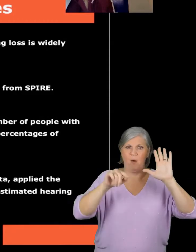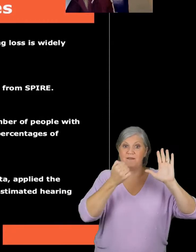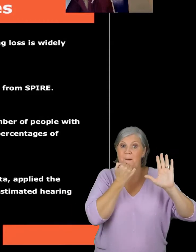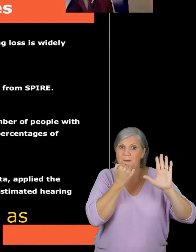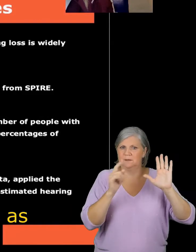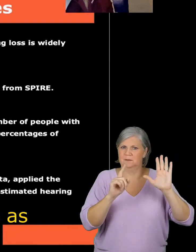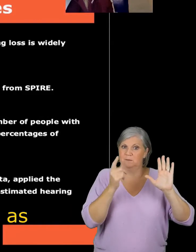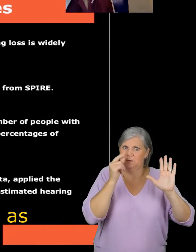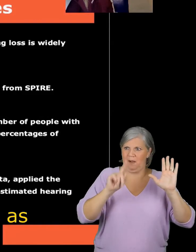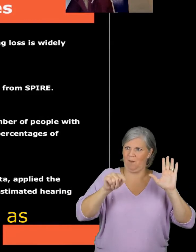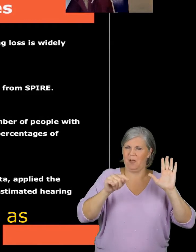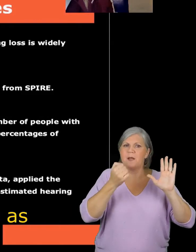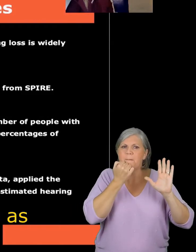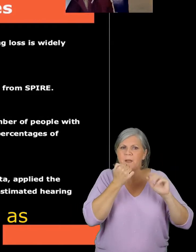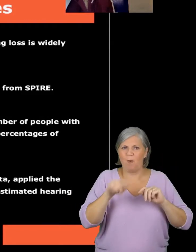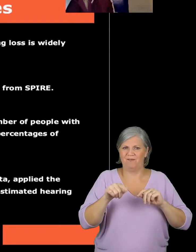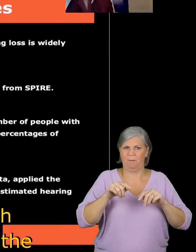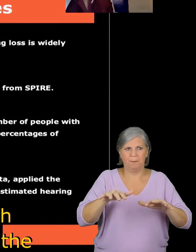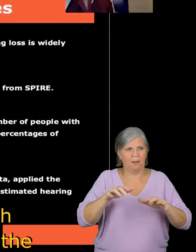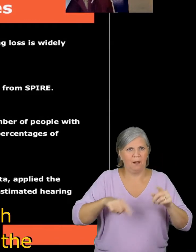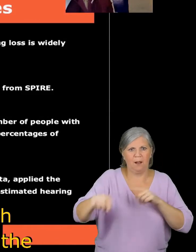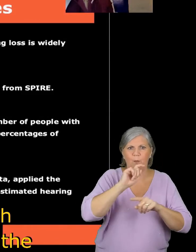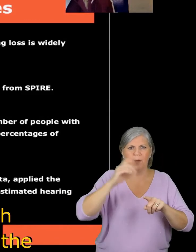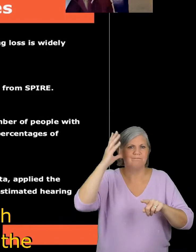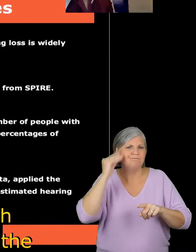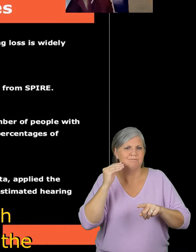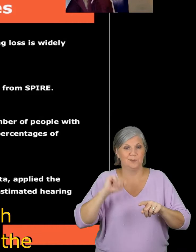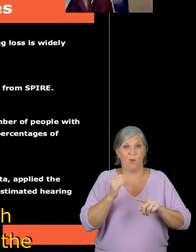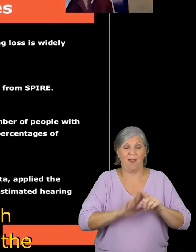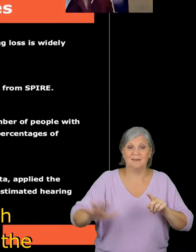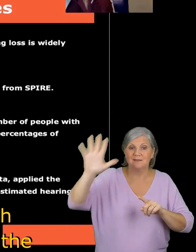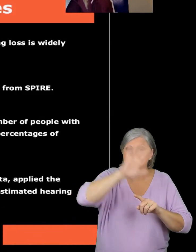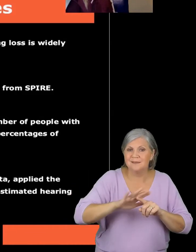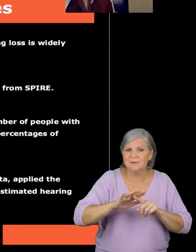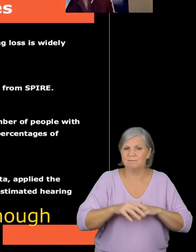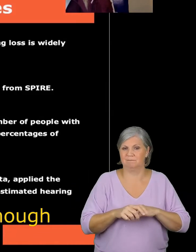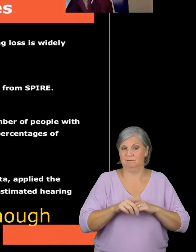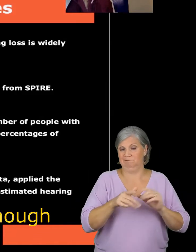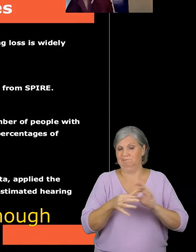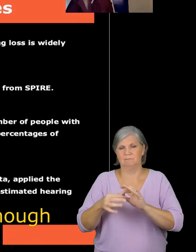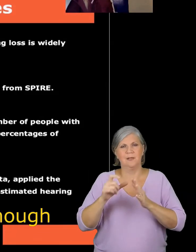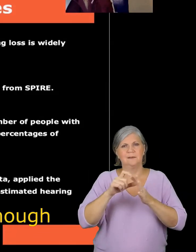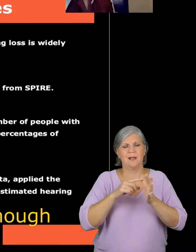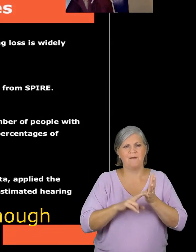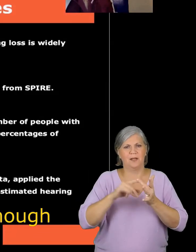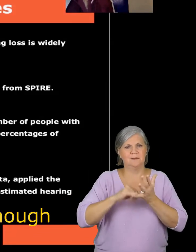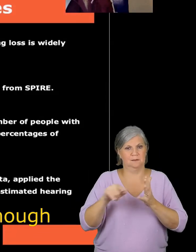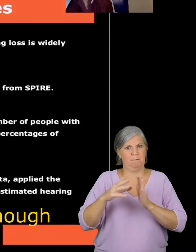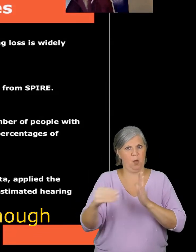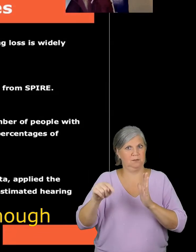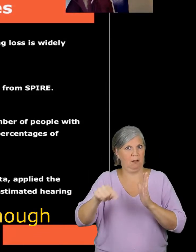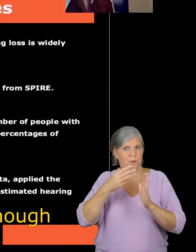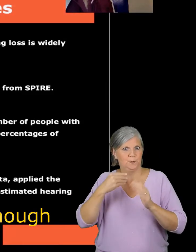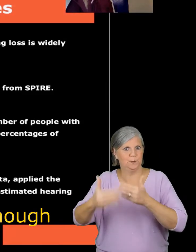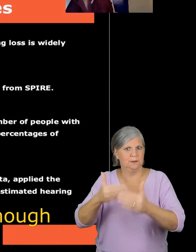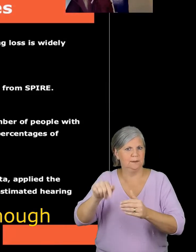accurate a picture of the numbers as possible, the number of people with hearing loss in Scotland, the Davis model was used.